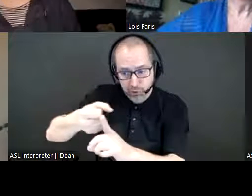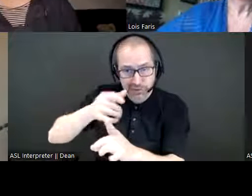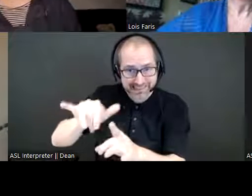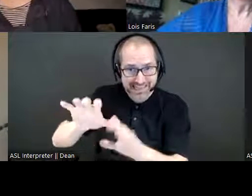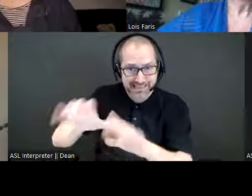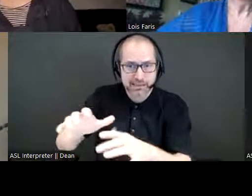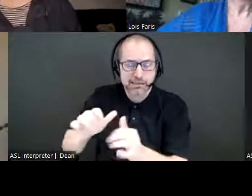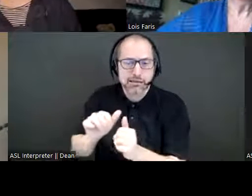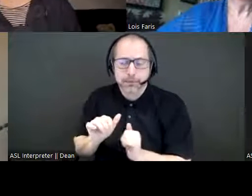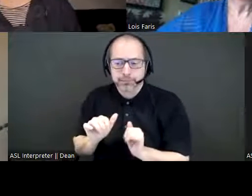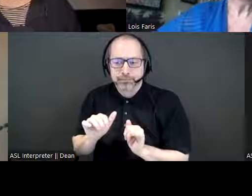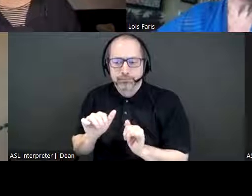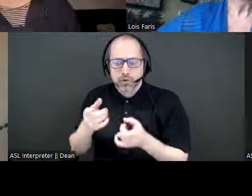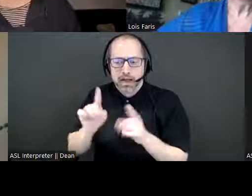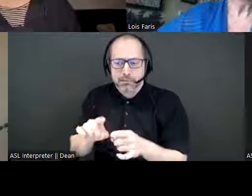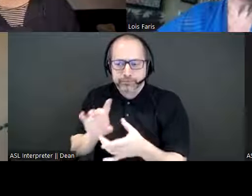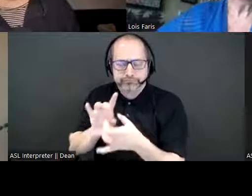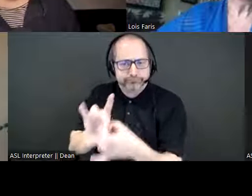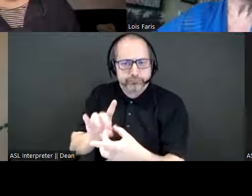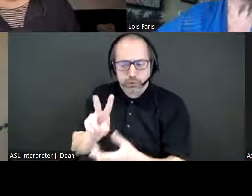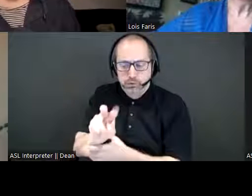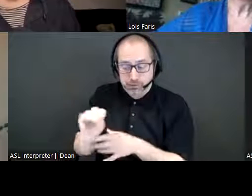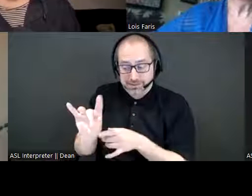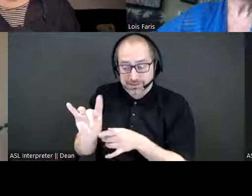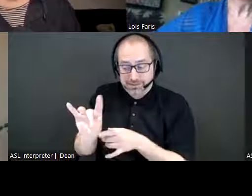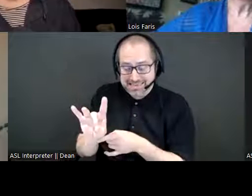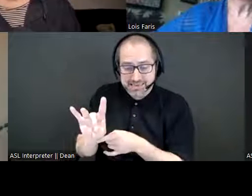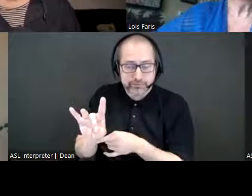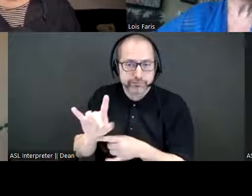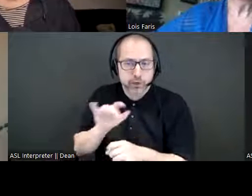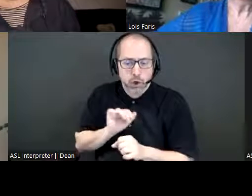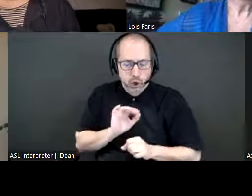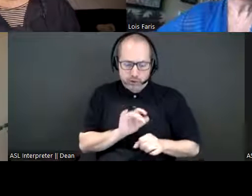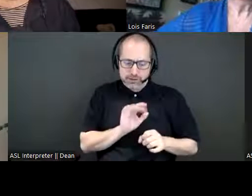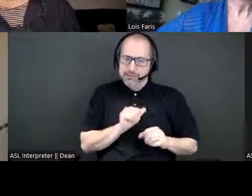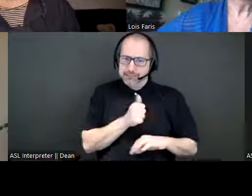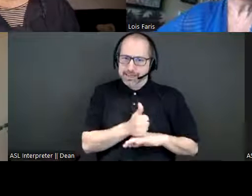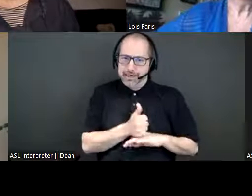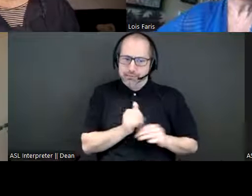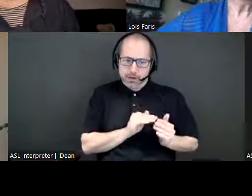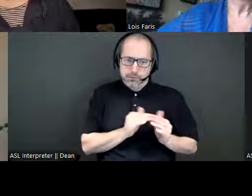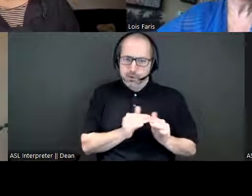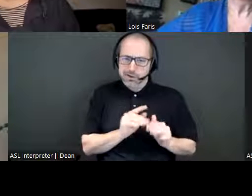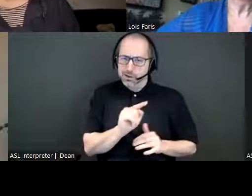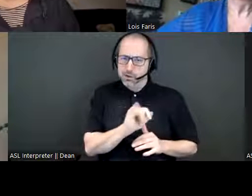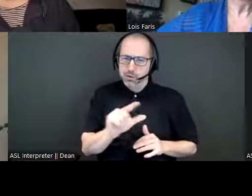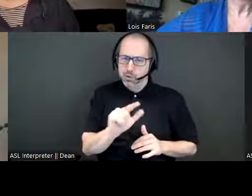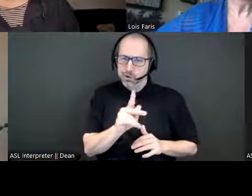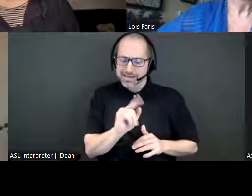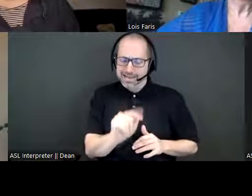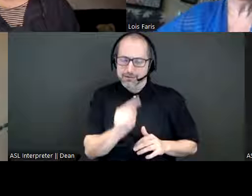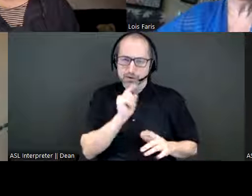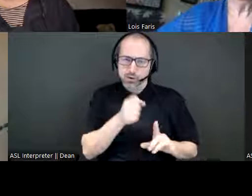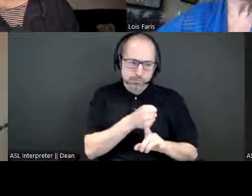Back in 2008, after her work on developing a community toolkit for abuse awareness and